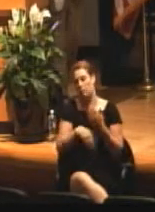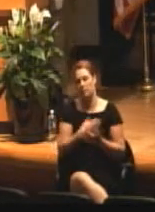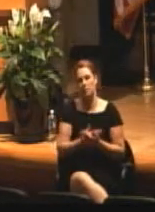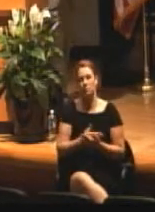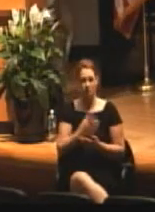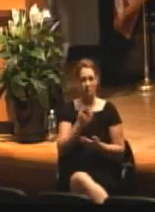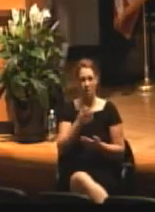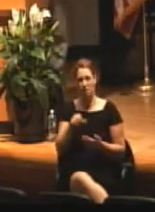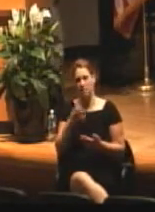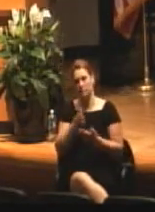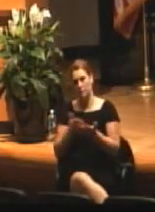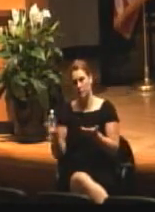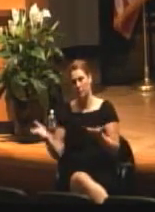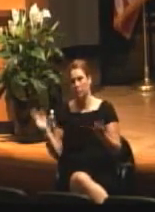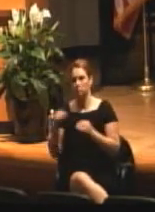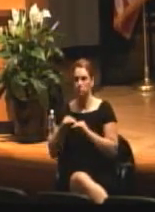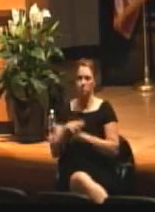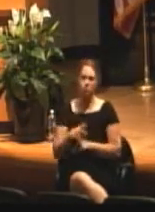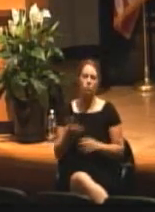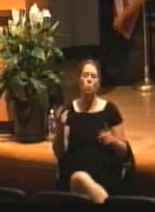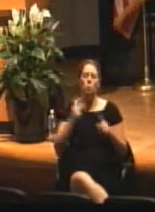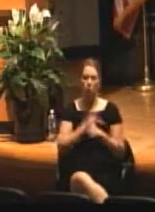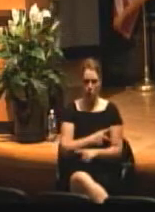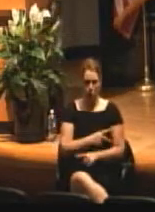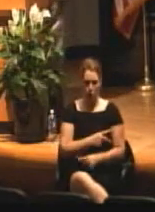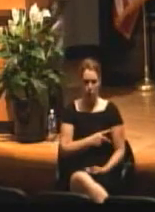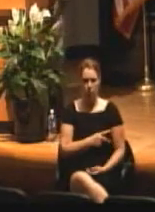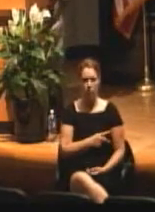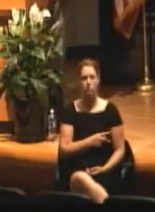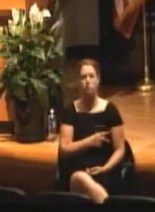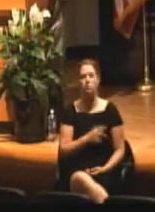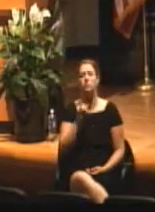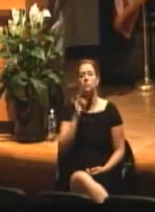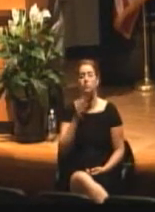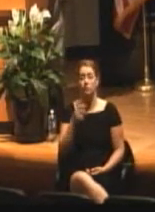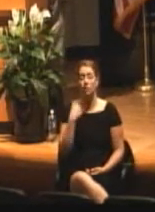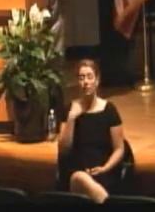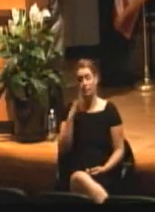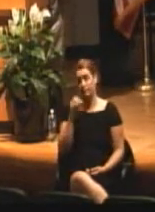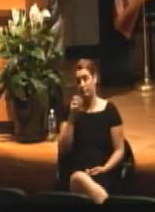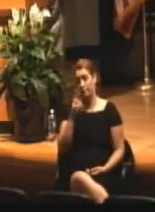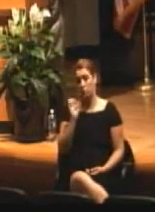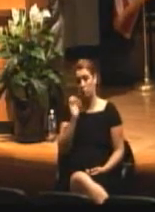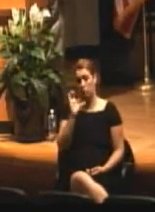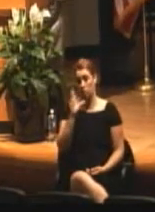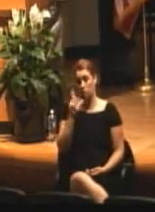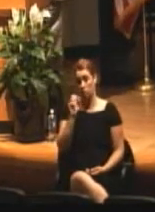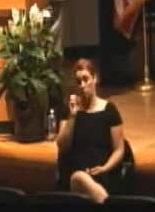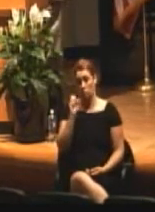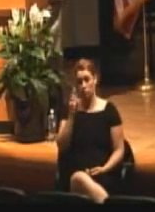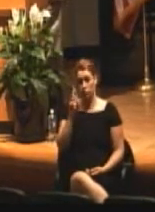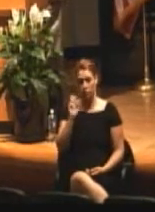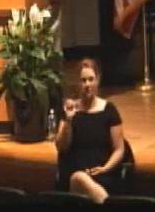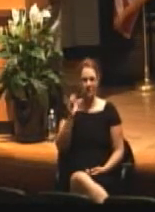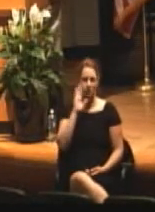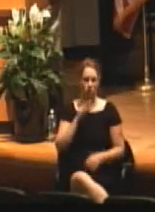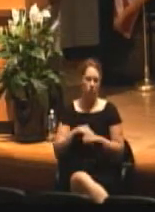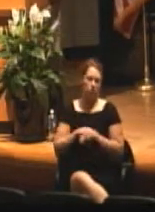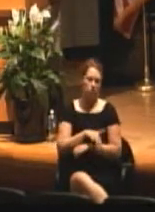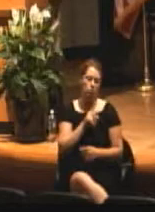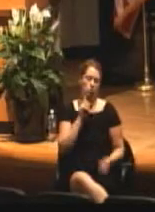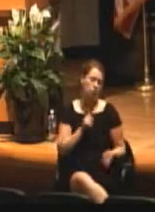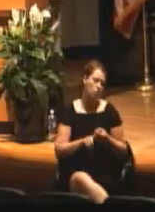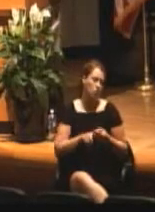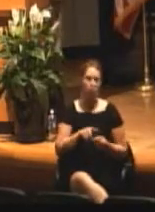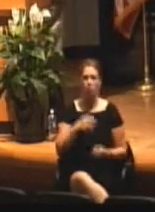a foreclosure or a collection account placed on your credit report, that's going to bring your score down more than, say, for example, just